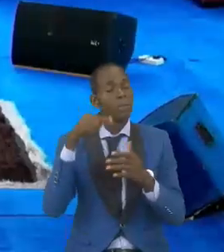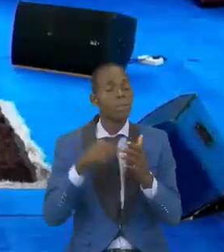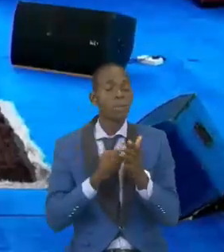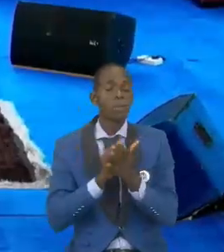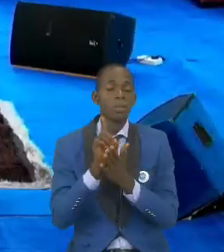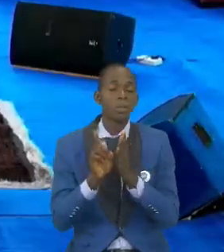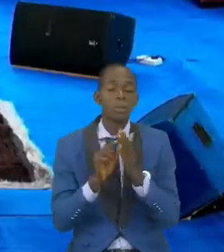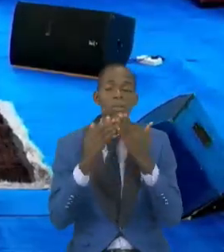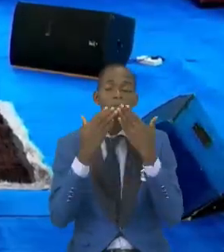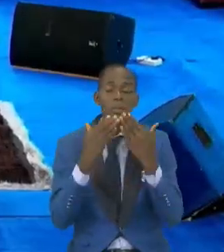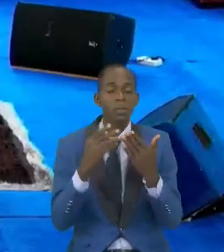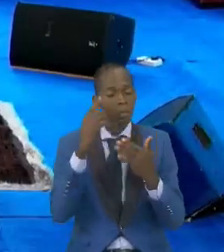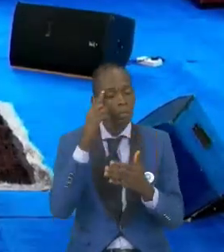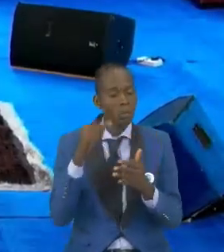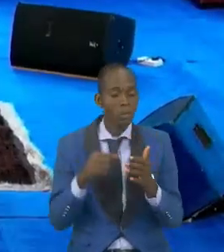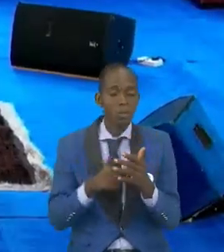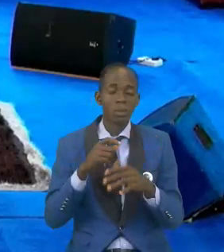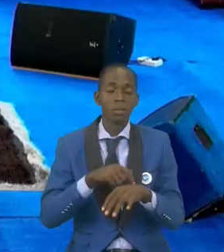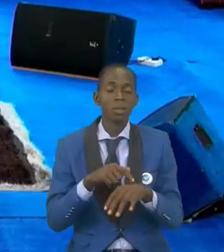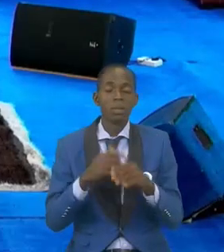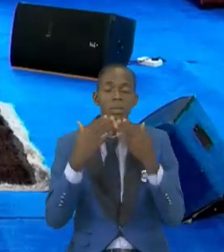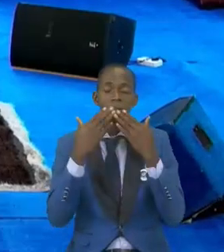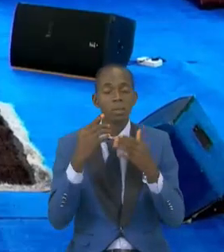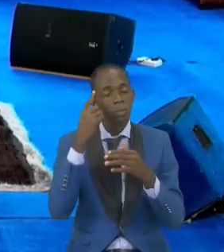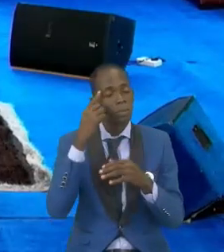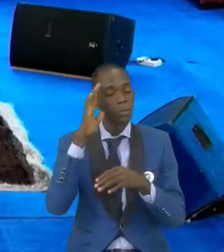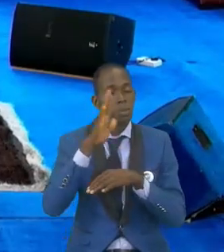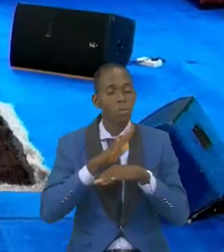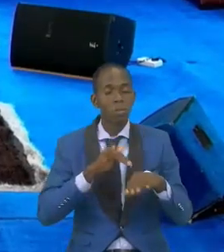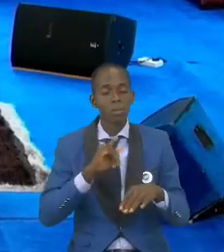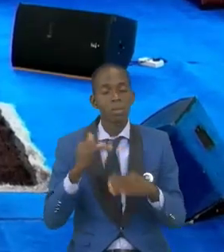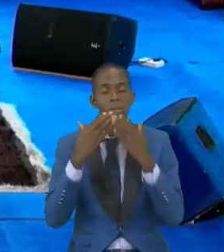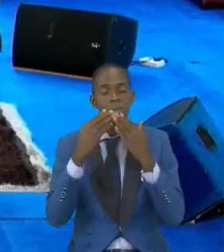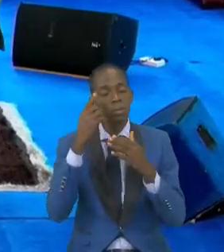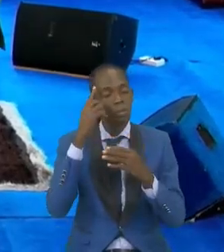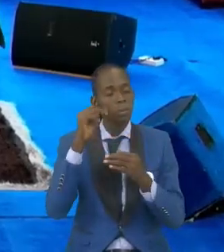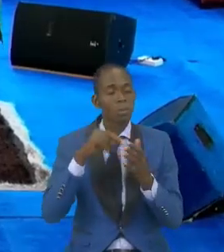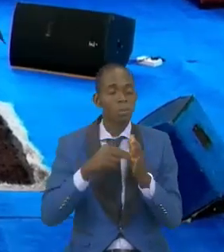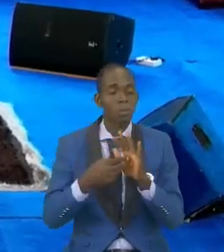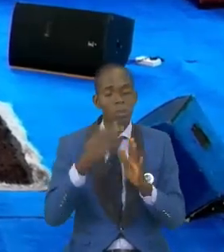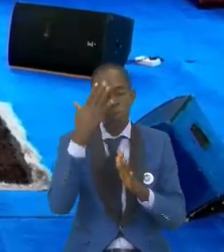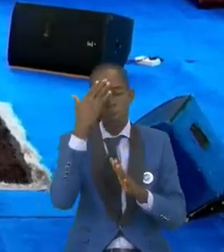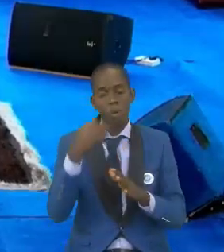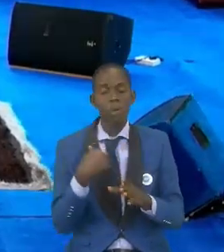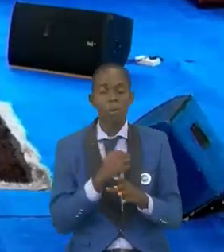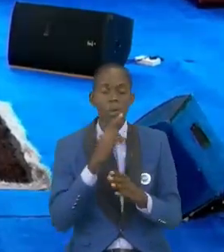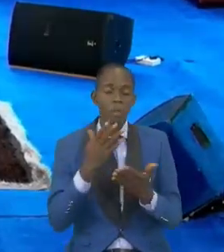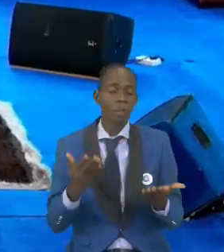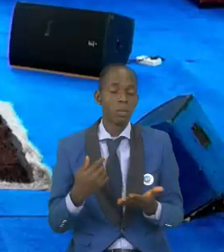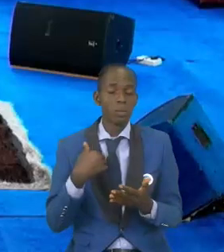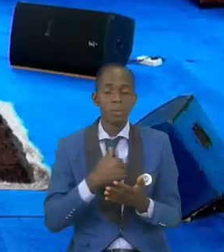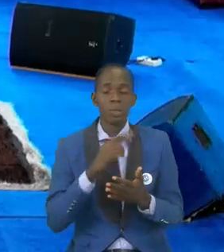for this moment. Thank you for your calling. Thank you for the purpose why we're here. We're asking, oh